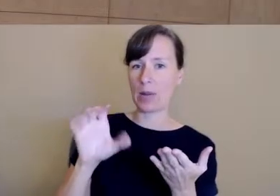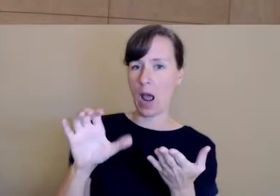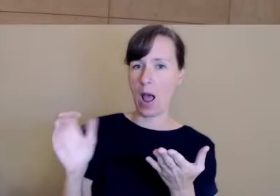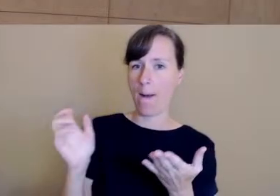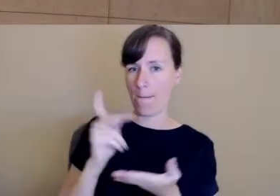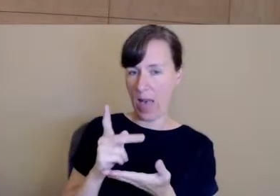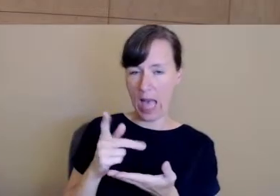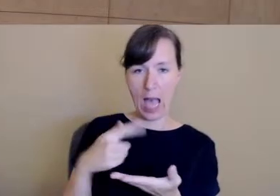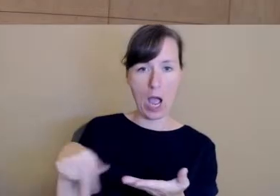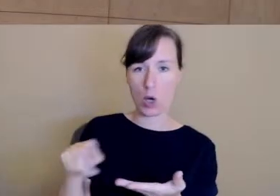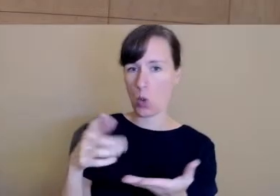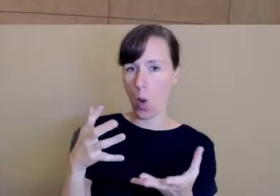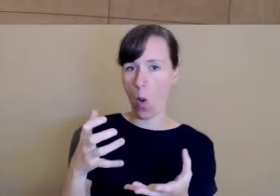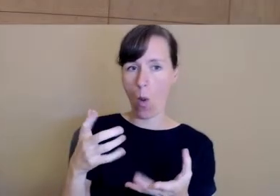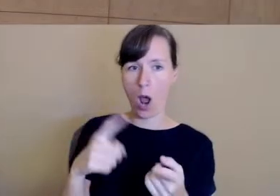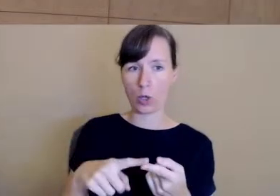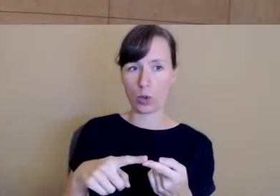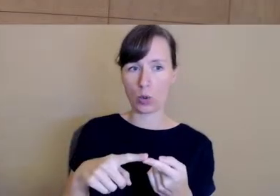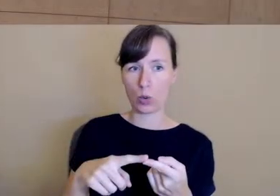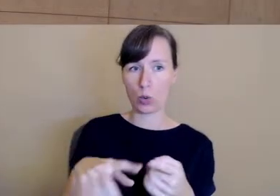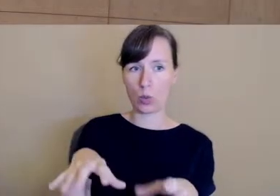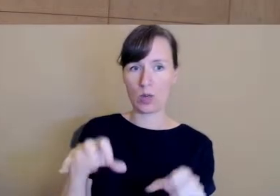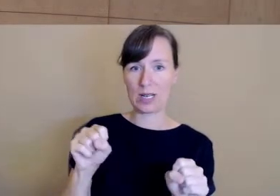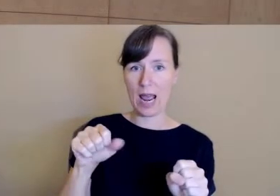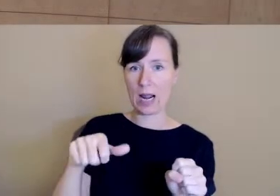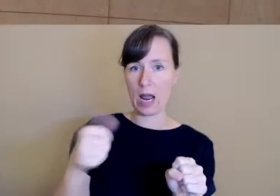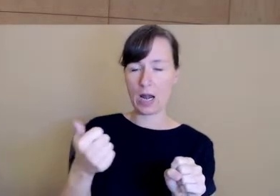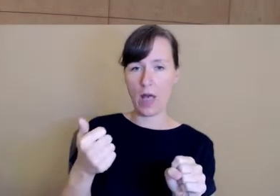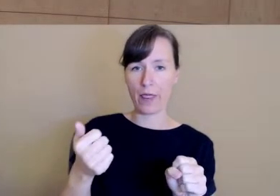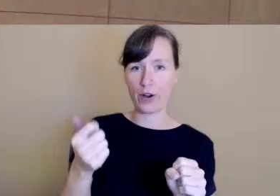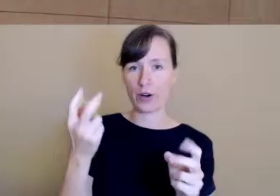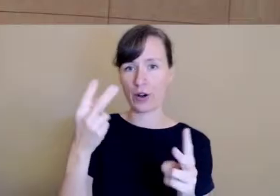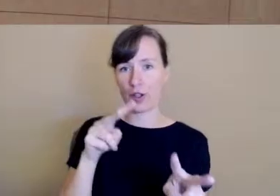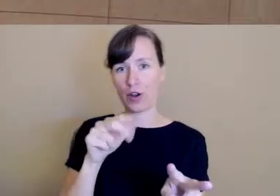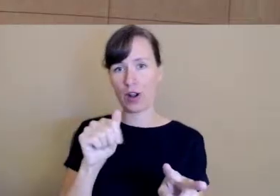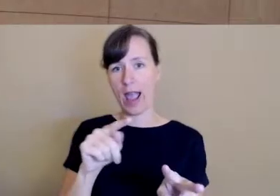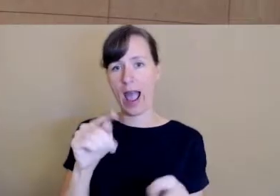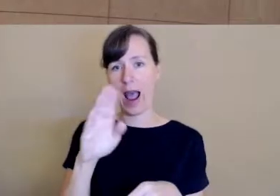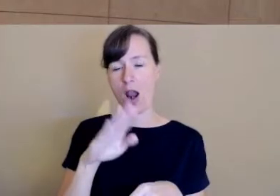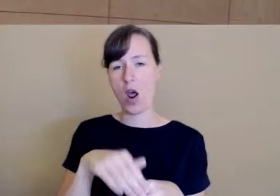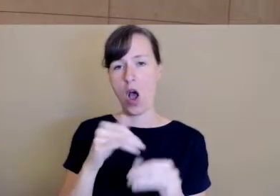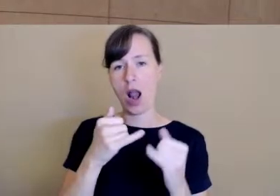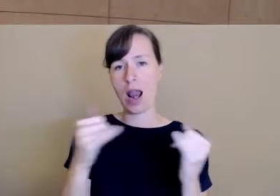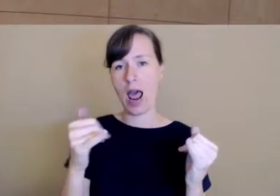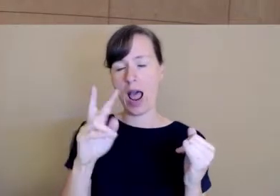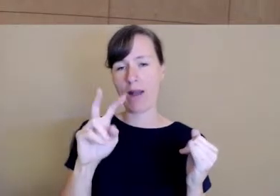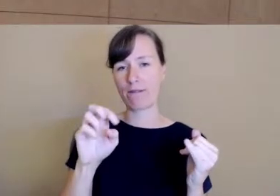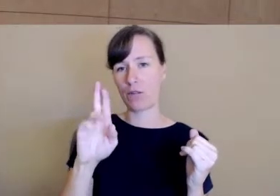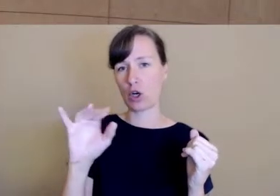like to take another crack at the online version? Would you like to,